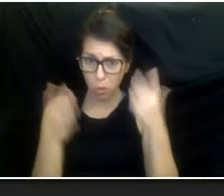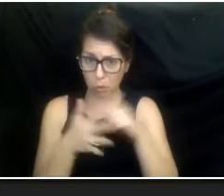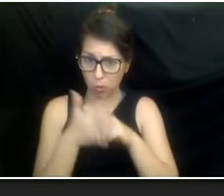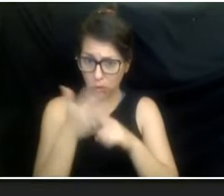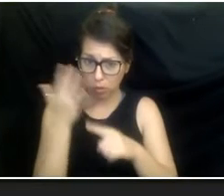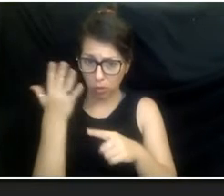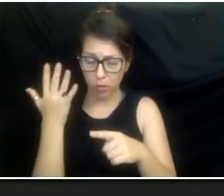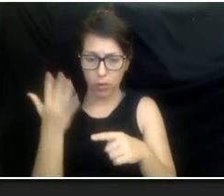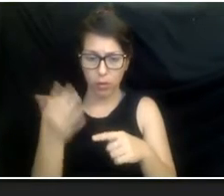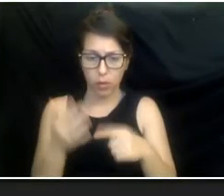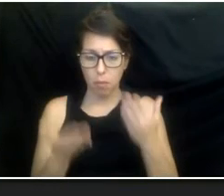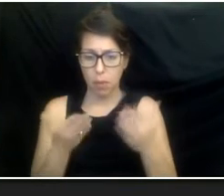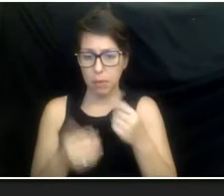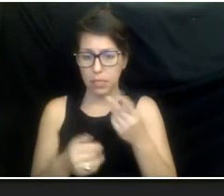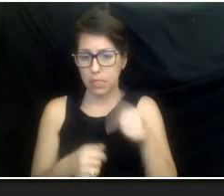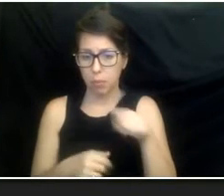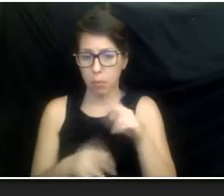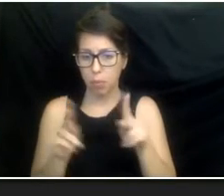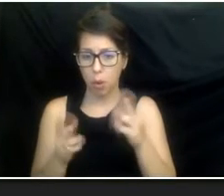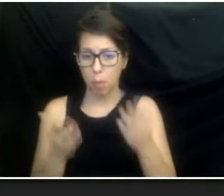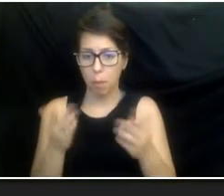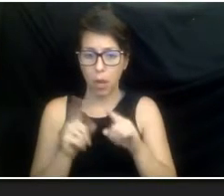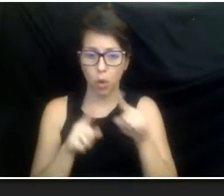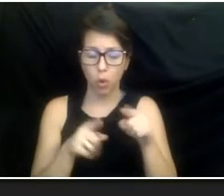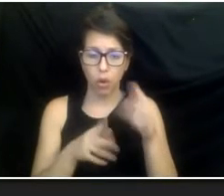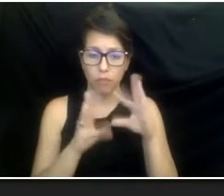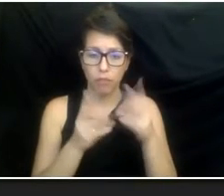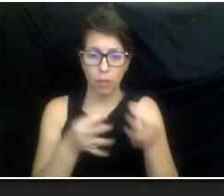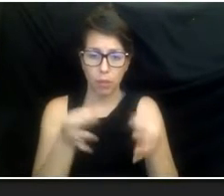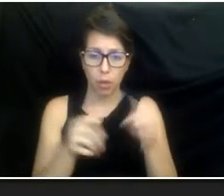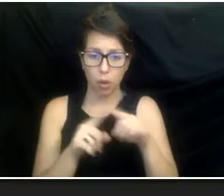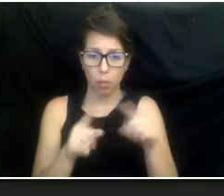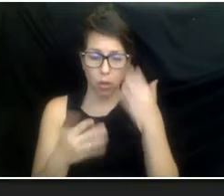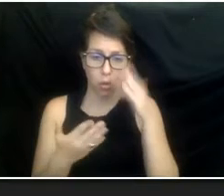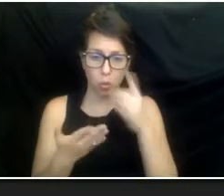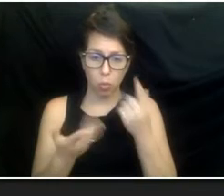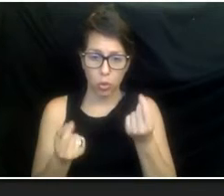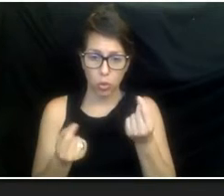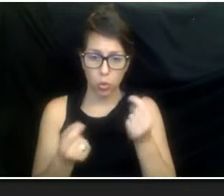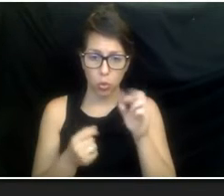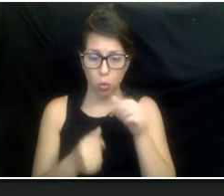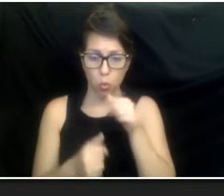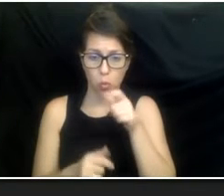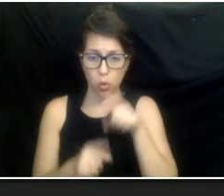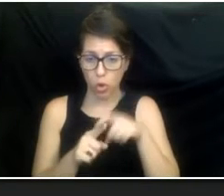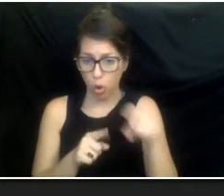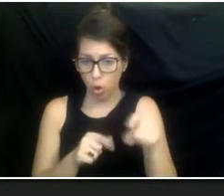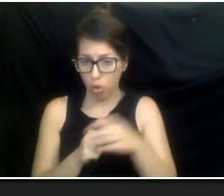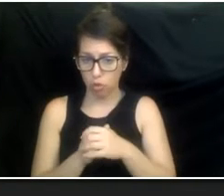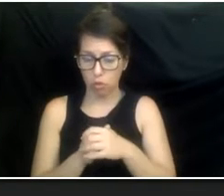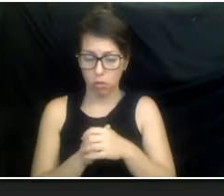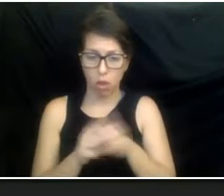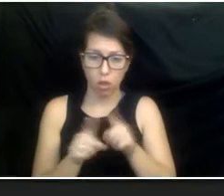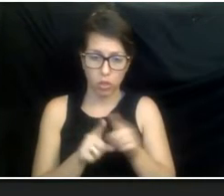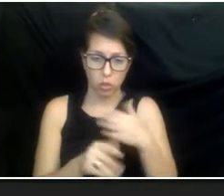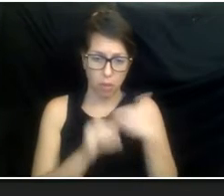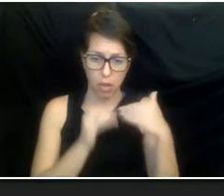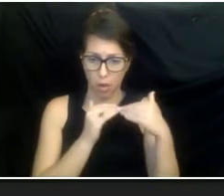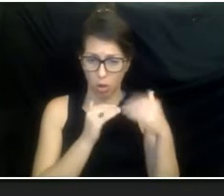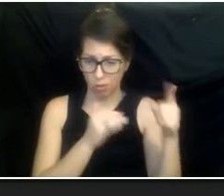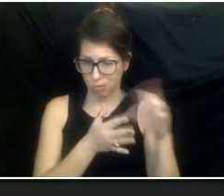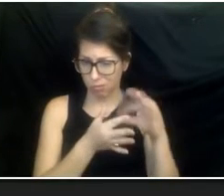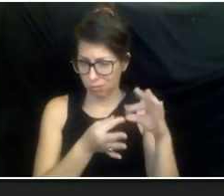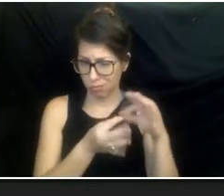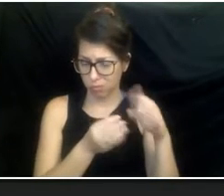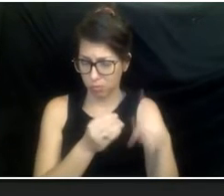Court around a custody and visitation and support I think the plan is to get that going but I have a visitation